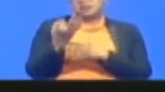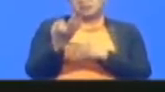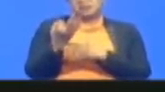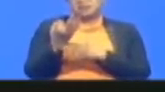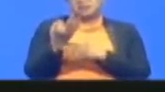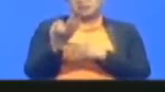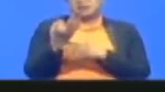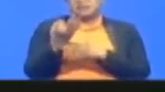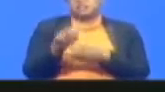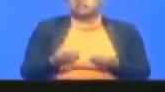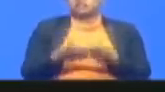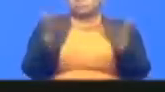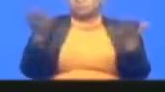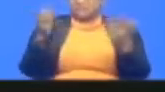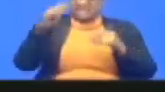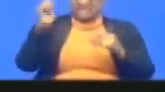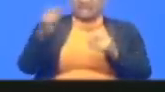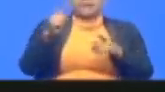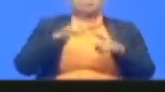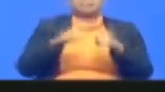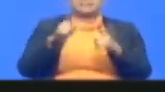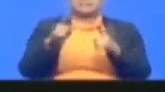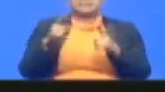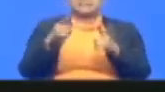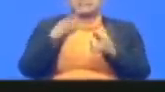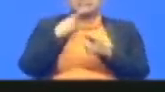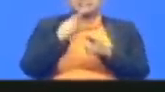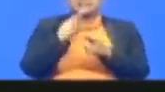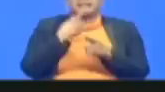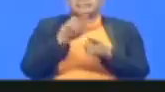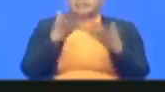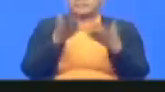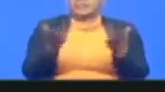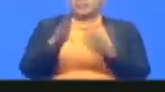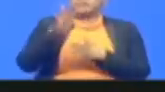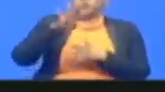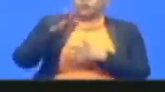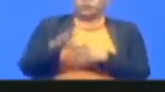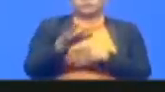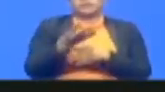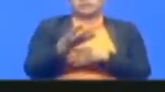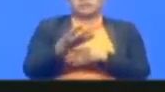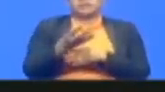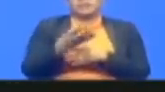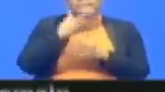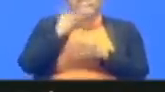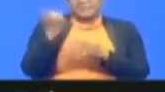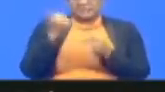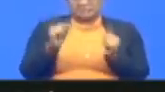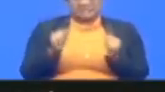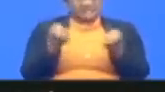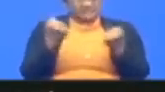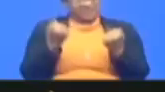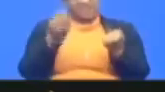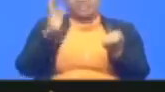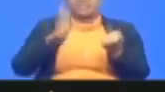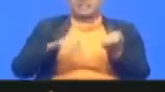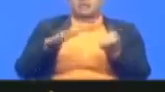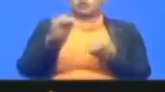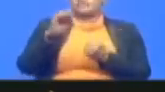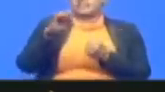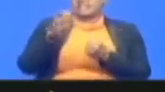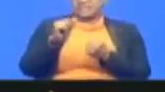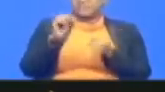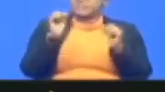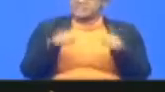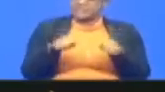odd distributors in Kenya, yet their cylinders are available in about 4,000 outlets. I would rather be safe than convenient, because yes,